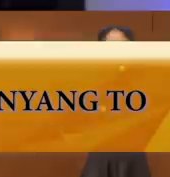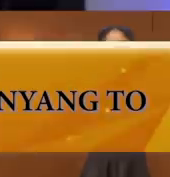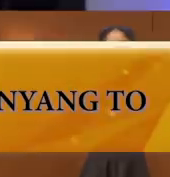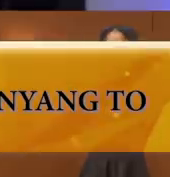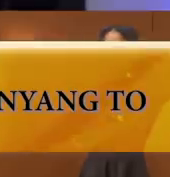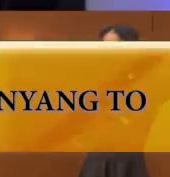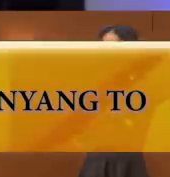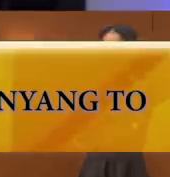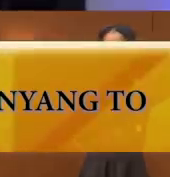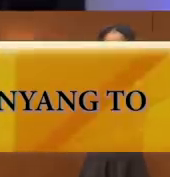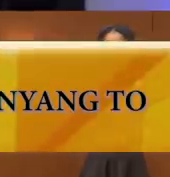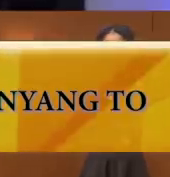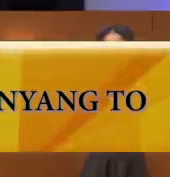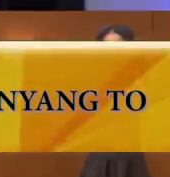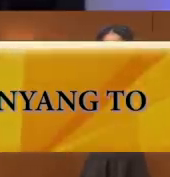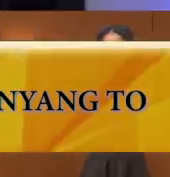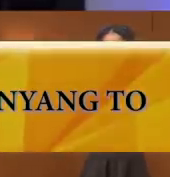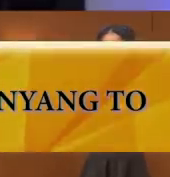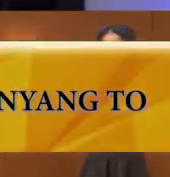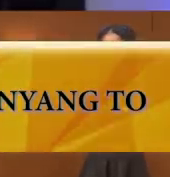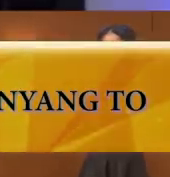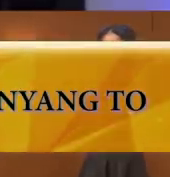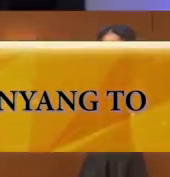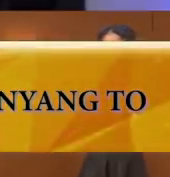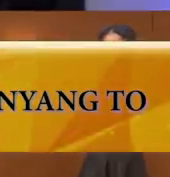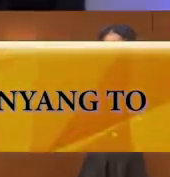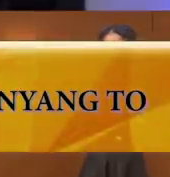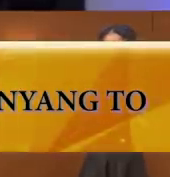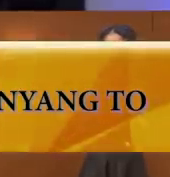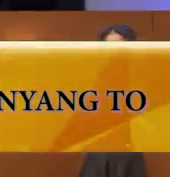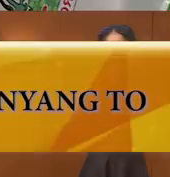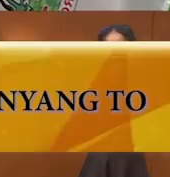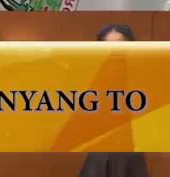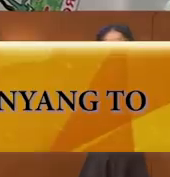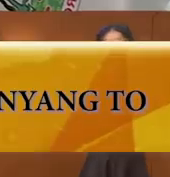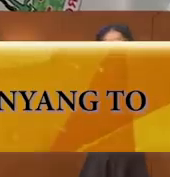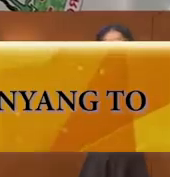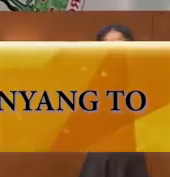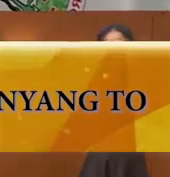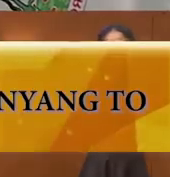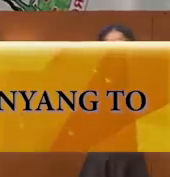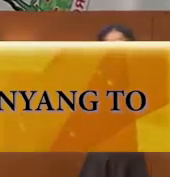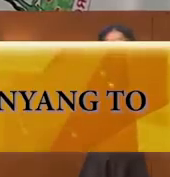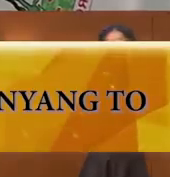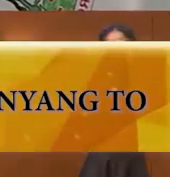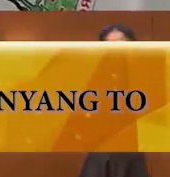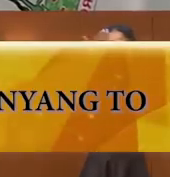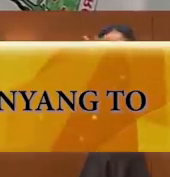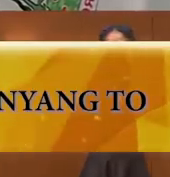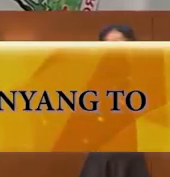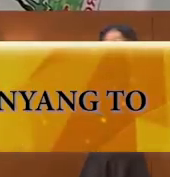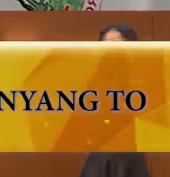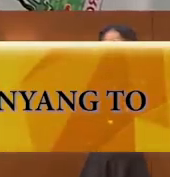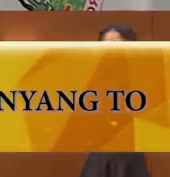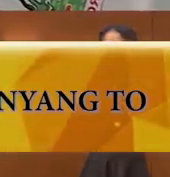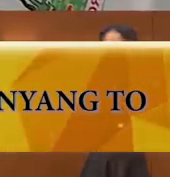tenant. I'm standing here in the respect of my mom. I noticed that she gave you a power of attorney to come and